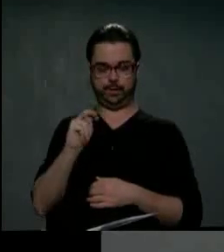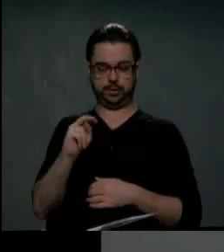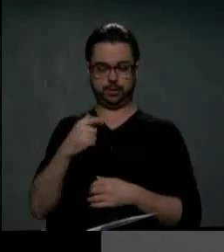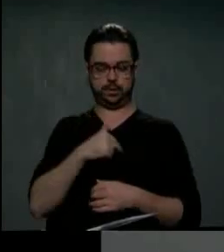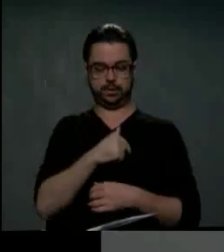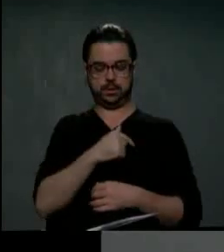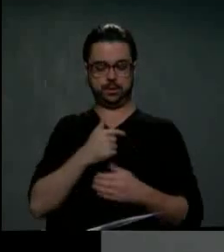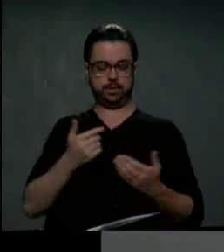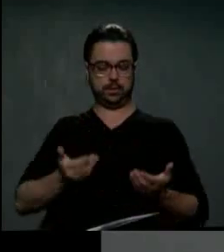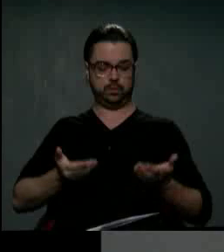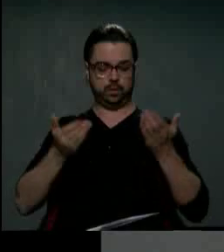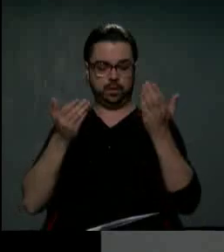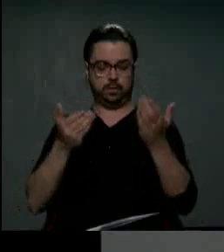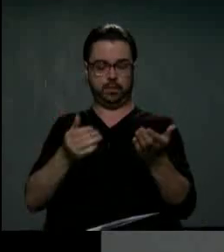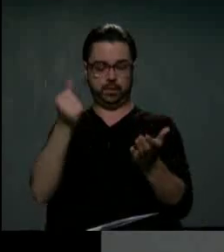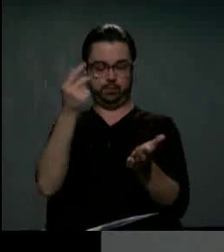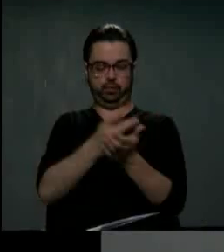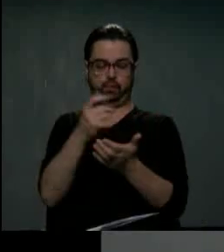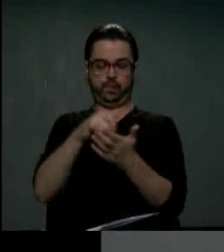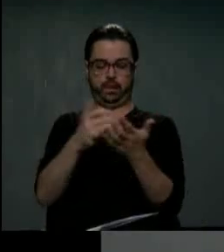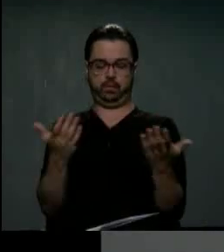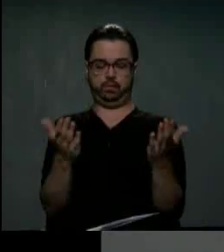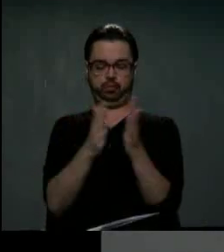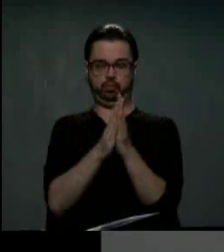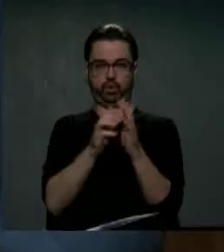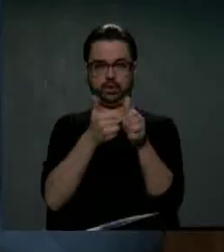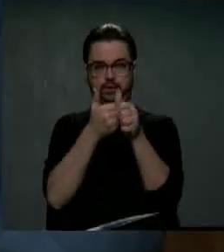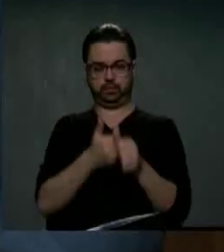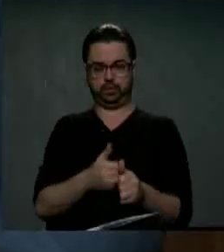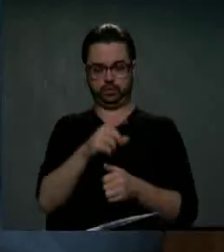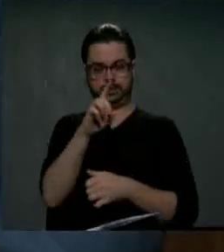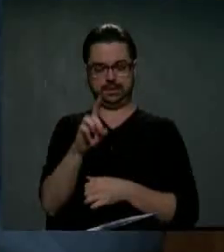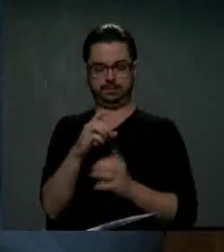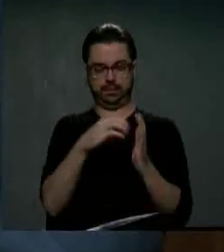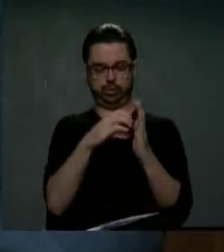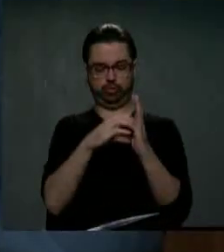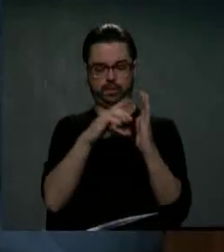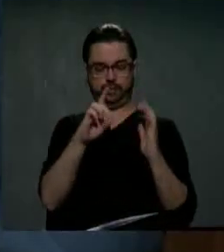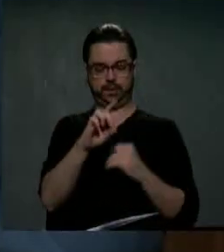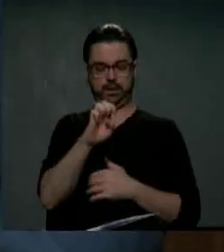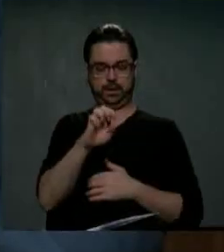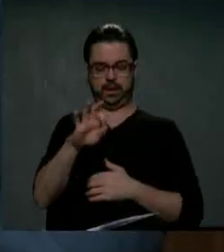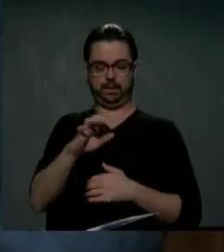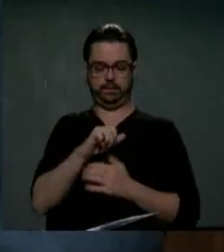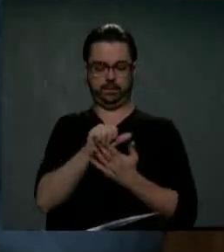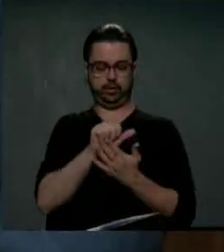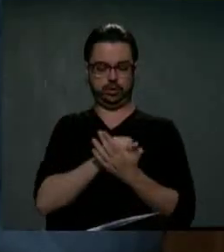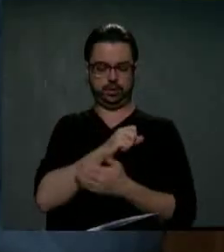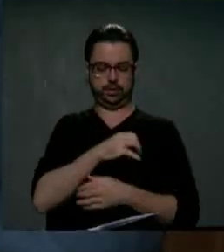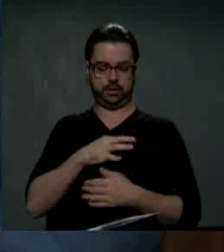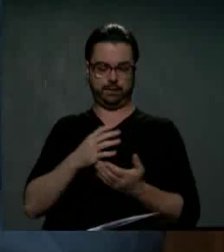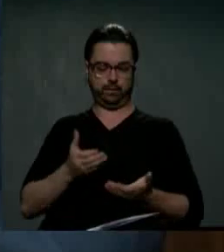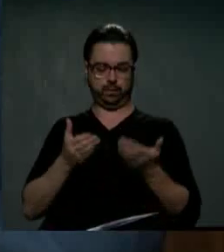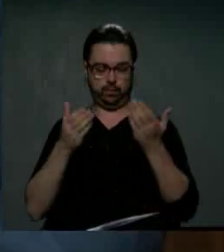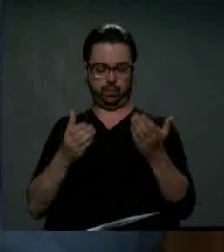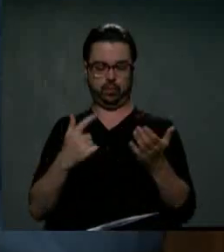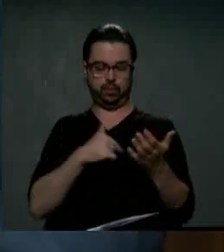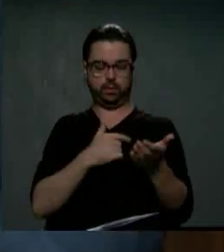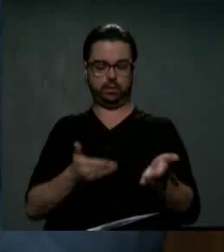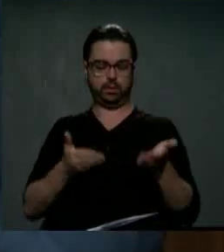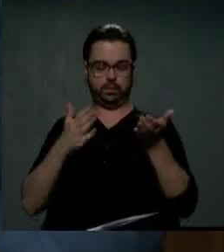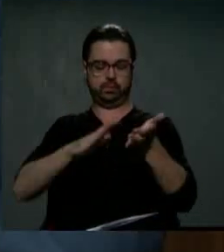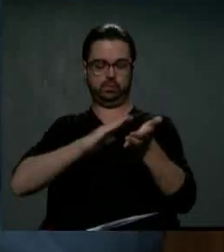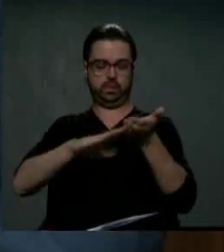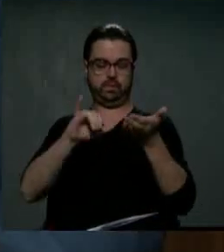the comments and conditions as outlined in paragraphs D, E, and F of the agenda staff report. Staff recommends approval of the waiver request of the screening of the